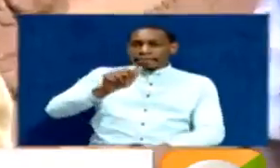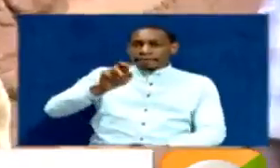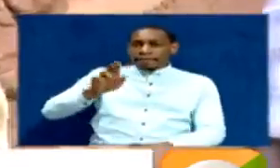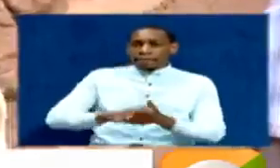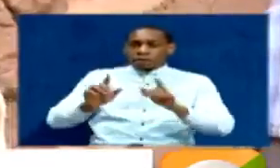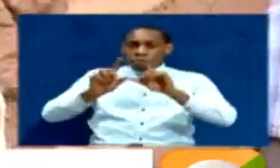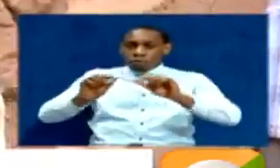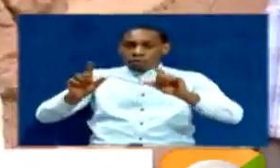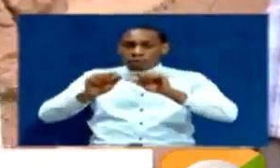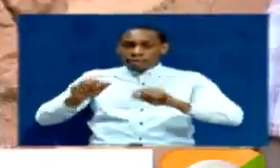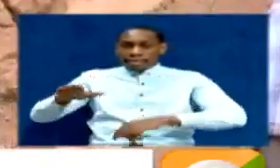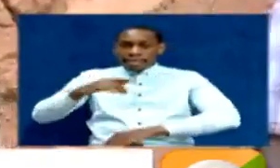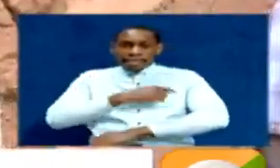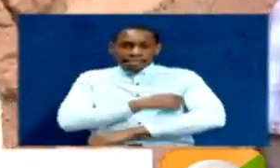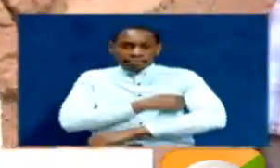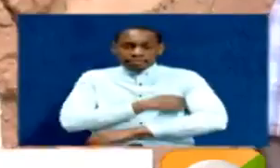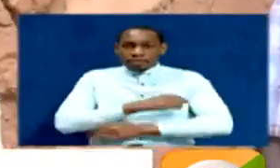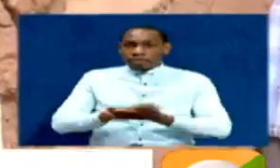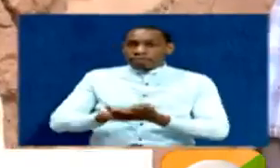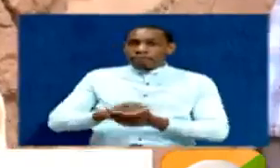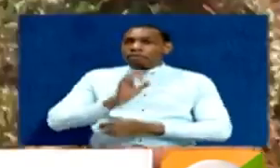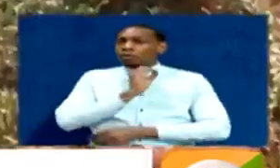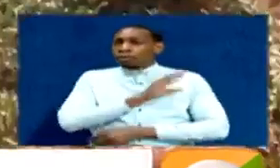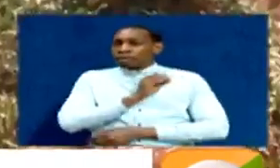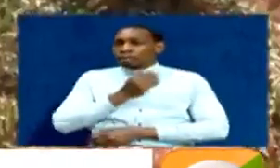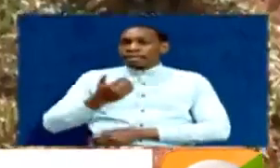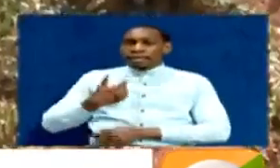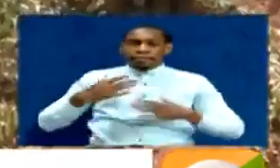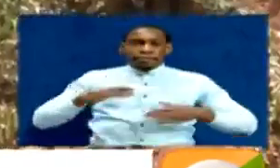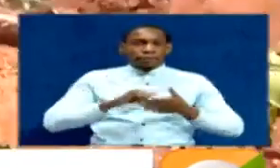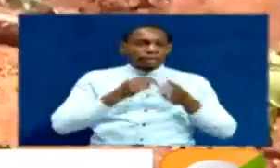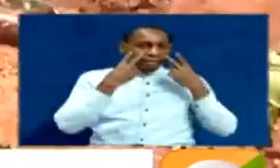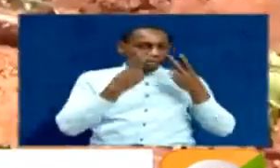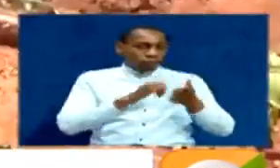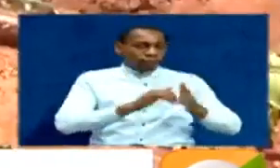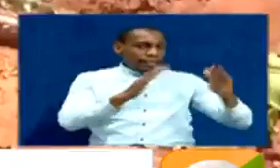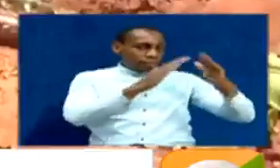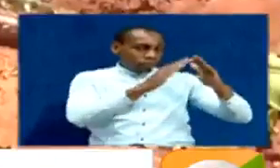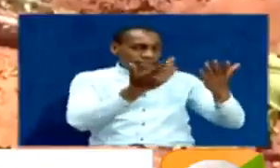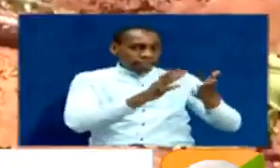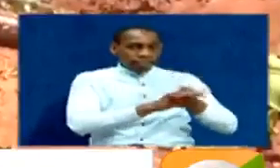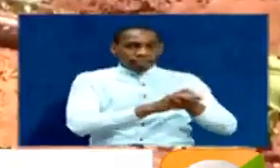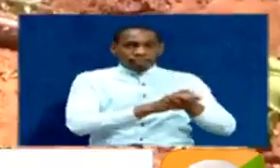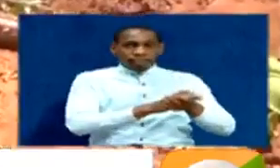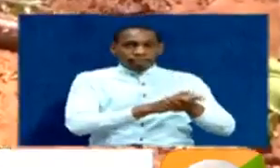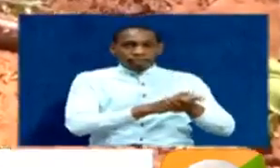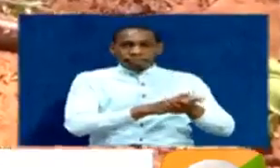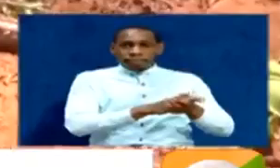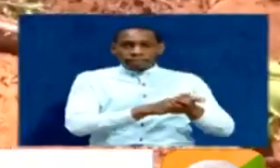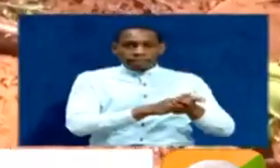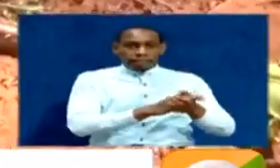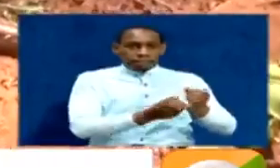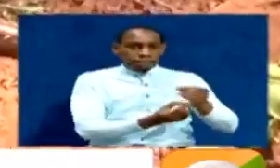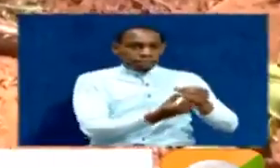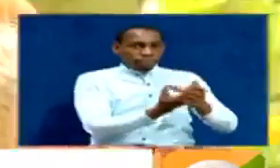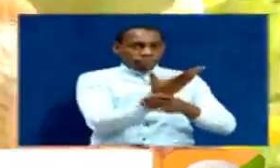According to the area chief Jackson Mwangi, they received a complaint from a resident who noticed that the pit latrine had been filled and banana